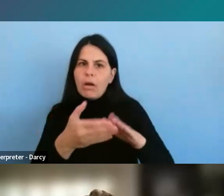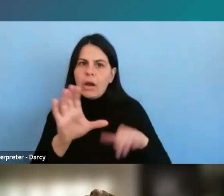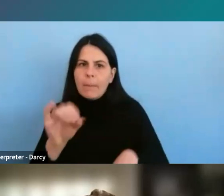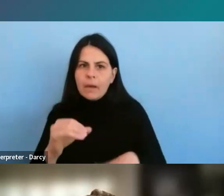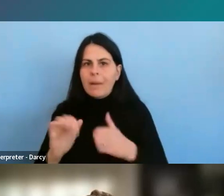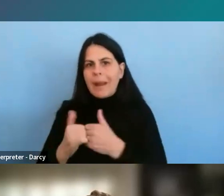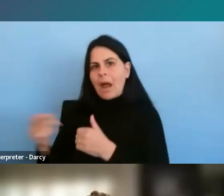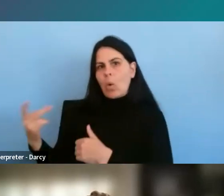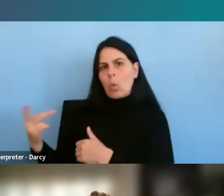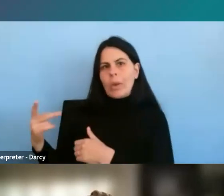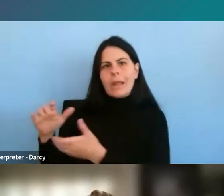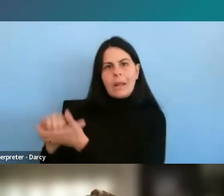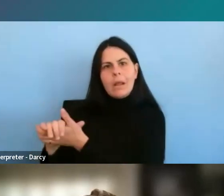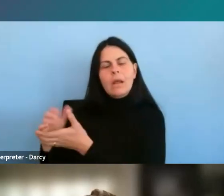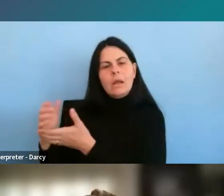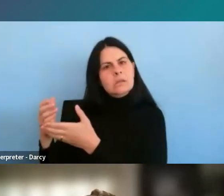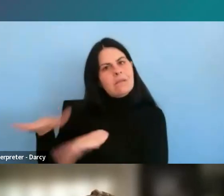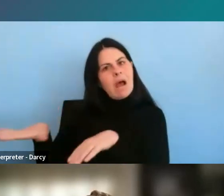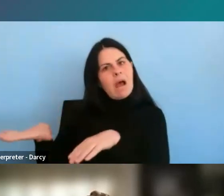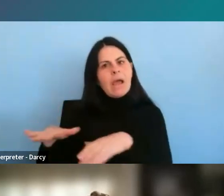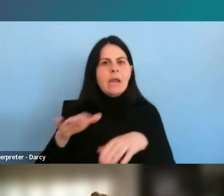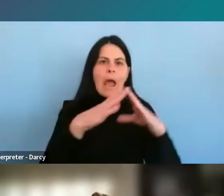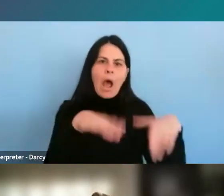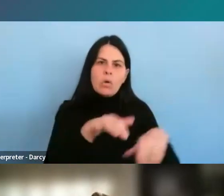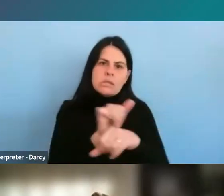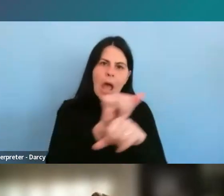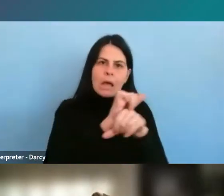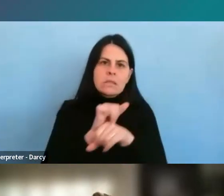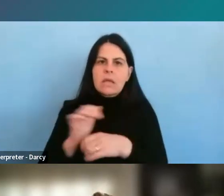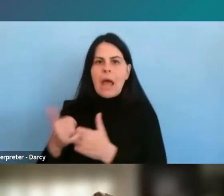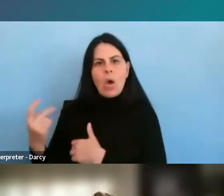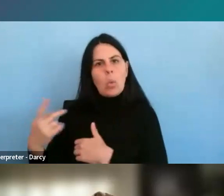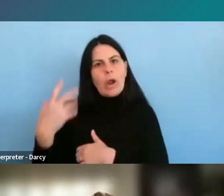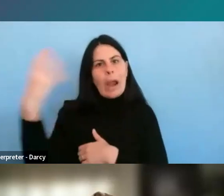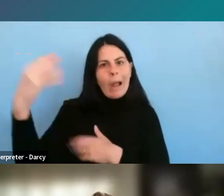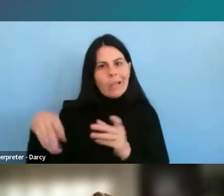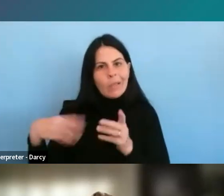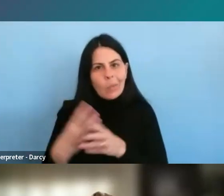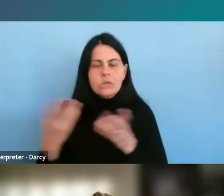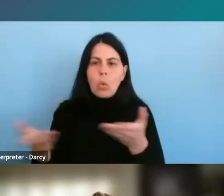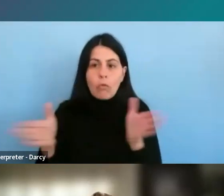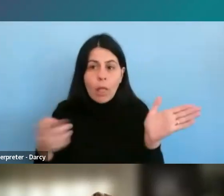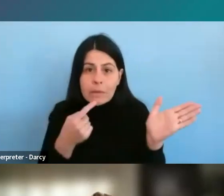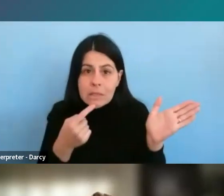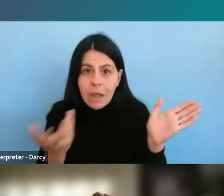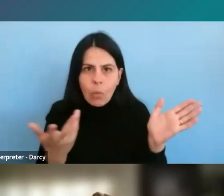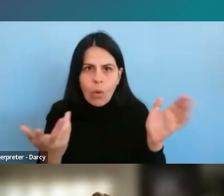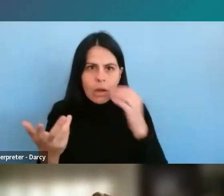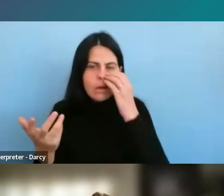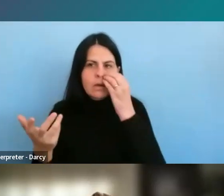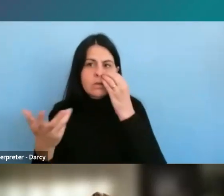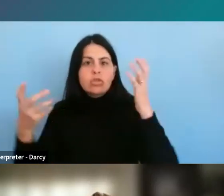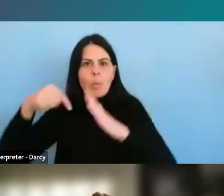we, you know, are out in the world. And so, you know, I think overall what I'm saying here is there's so much depth